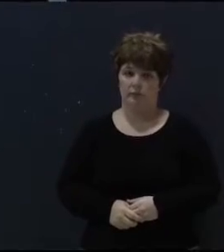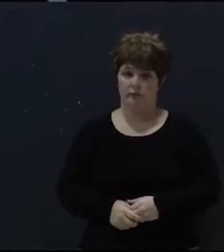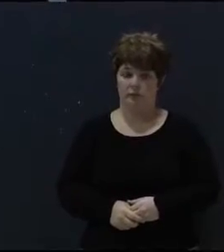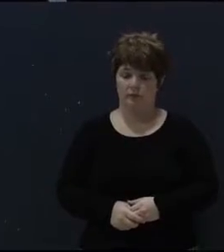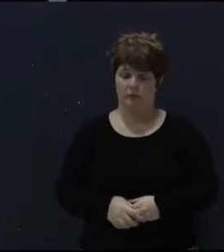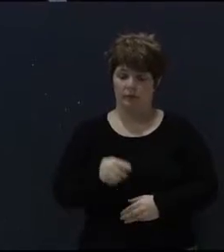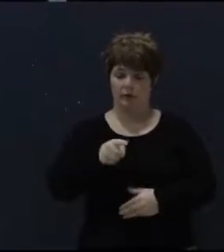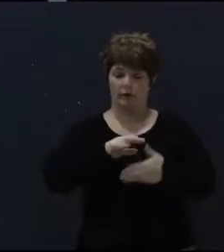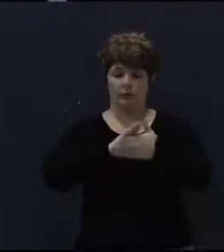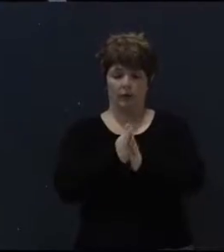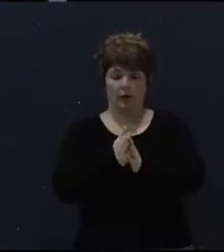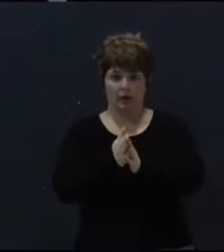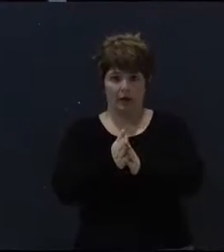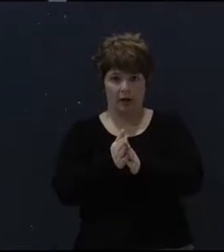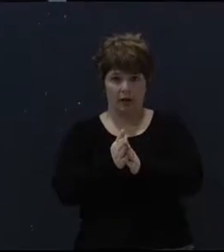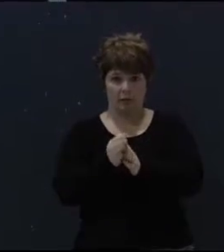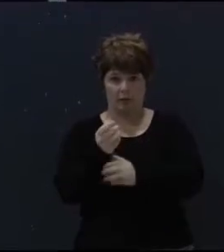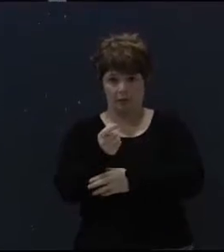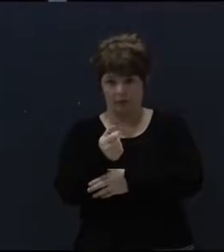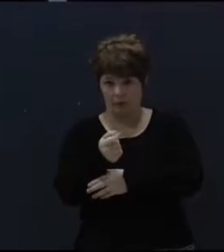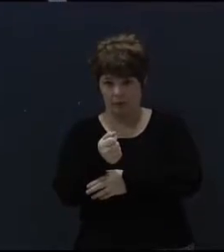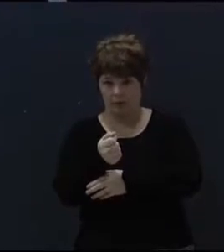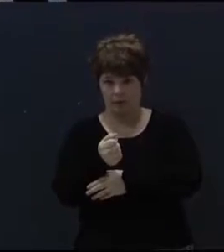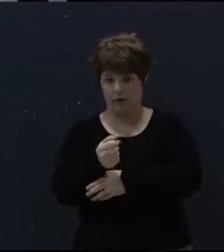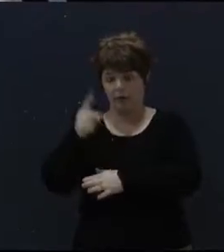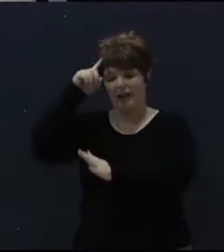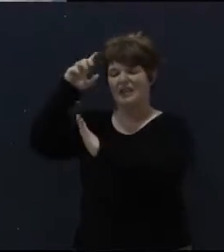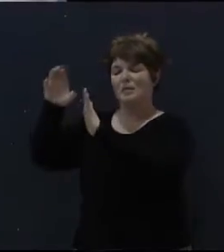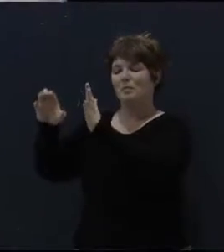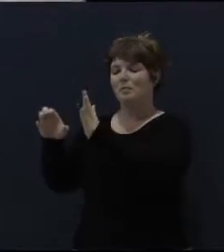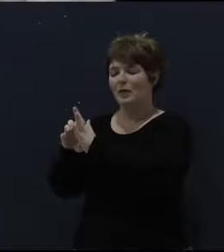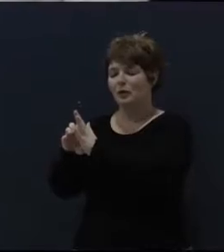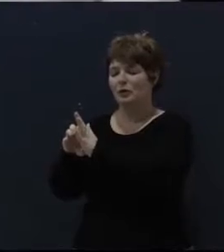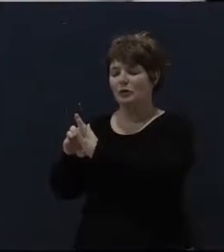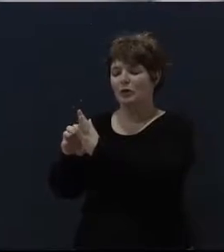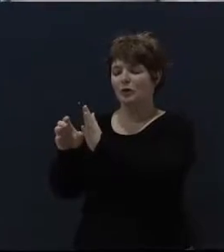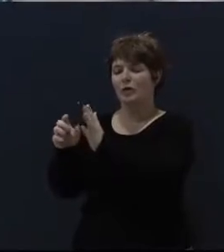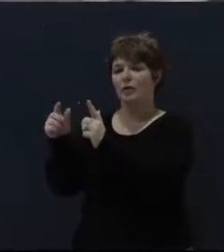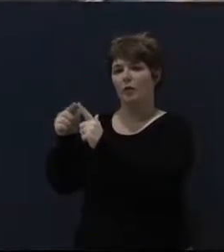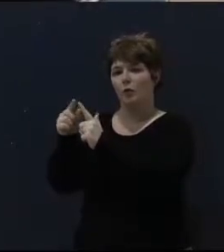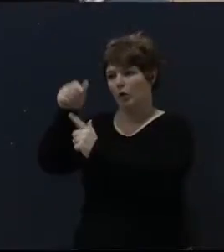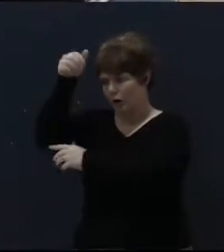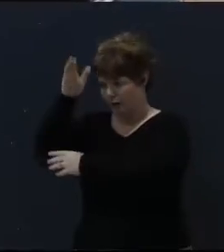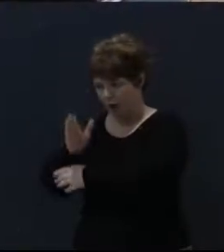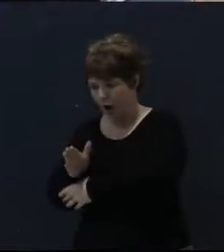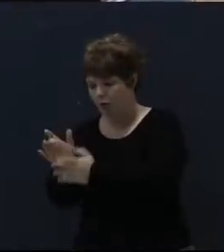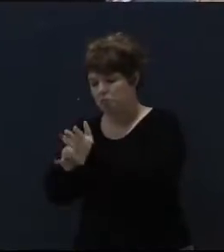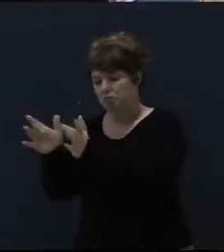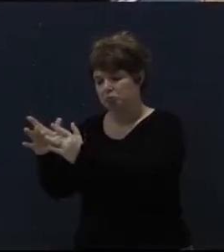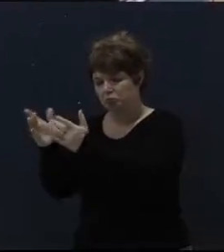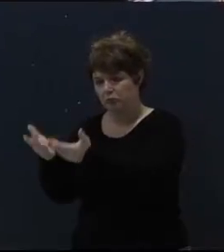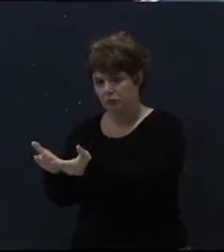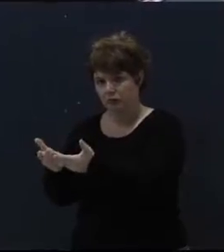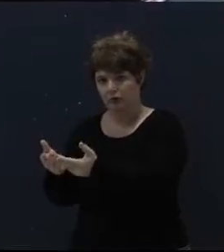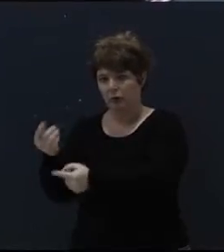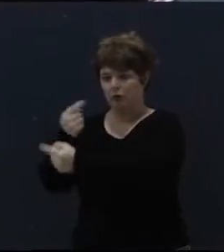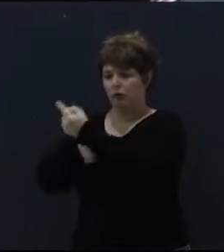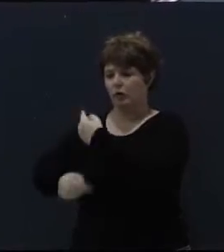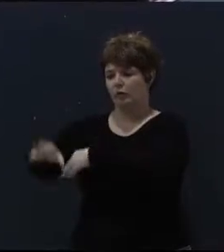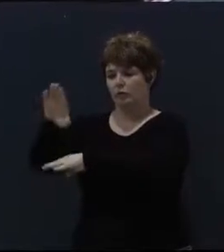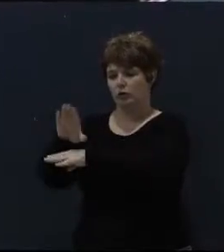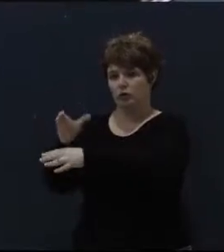He got a little bit away from what it is, a picture of the Word of God. By the way, how many of y'all come to church to